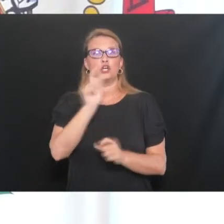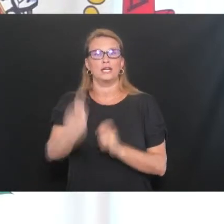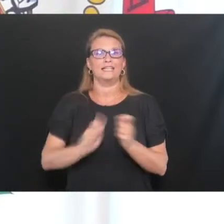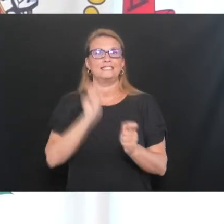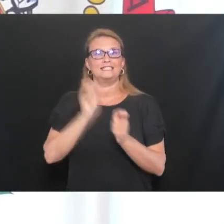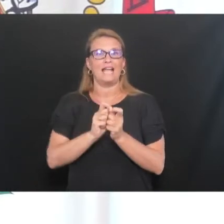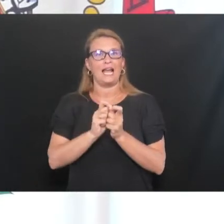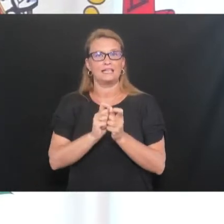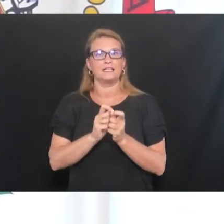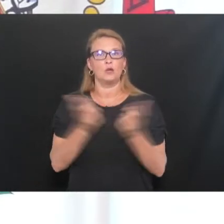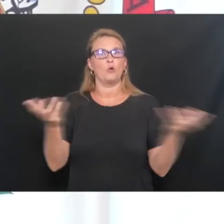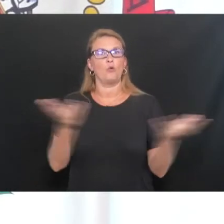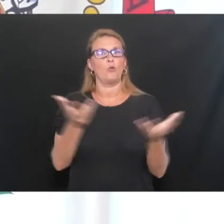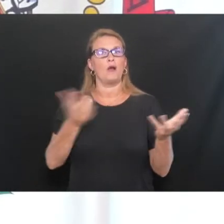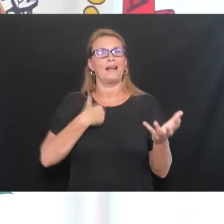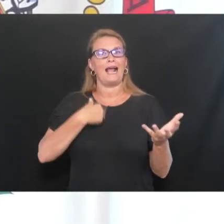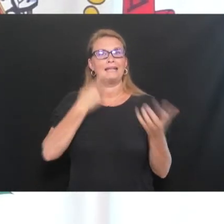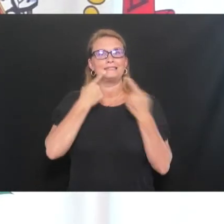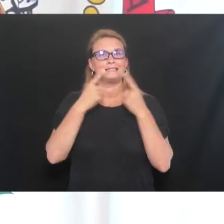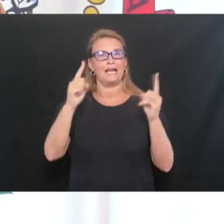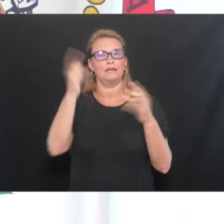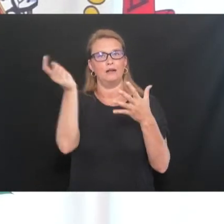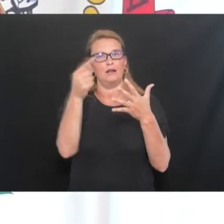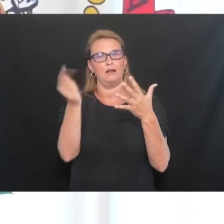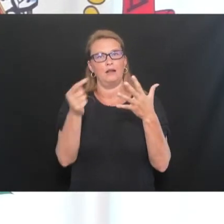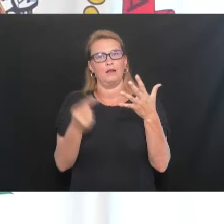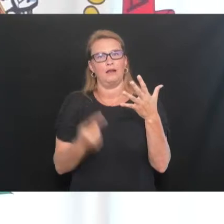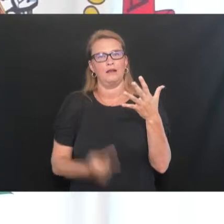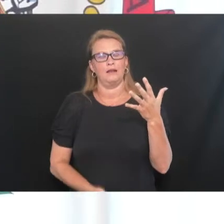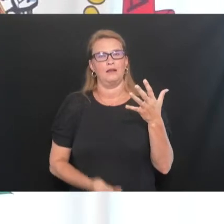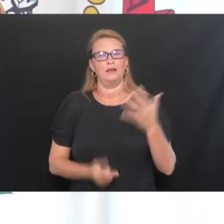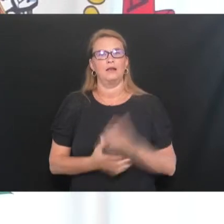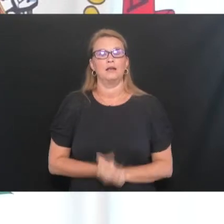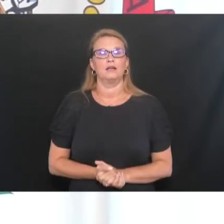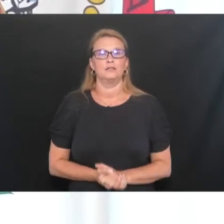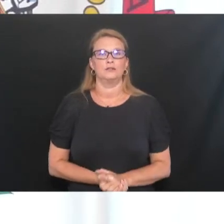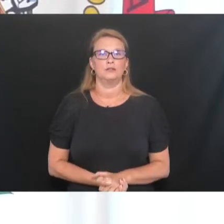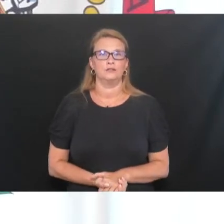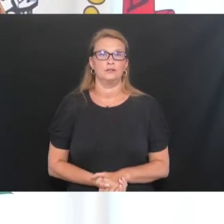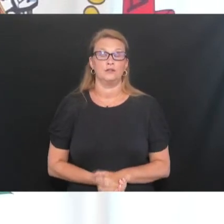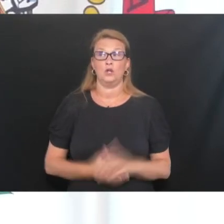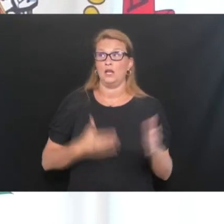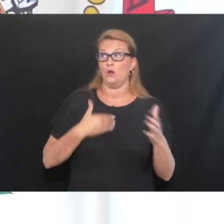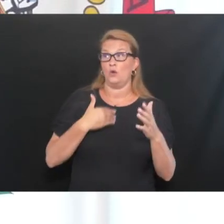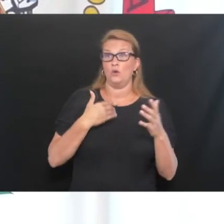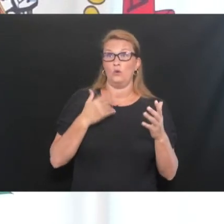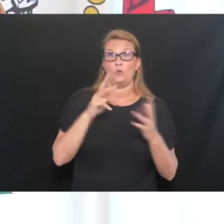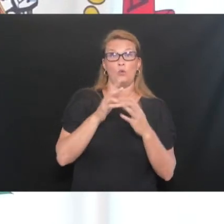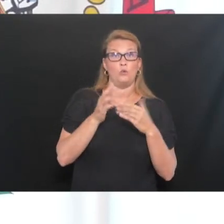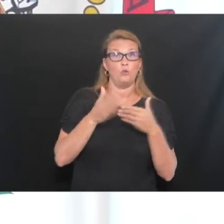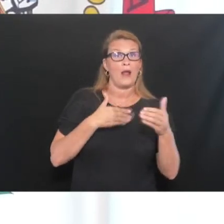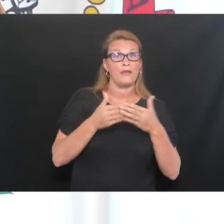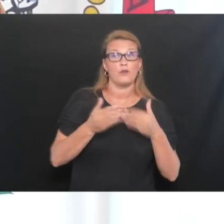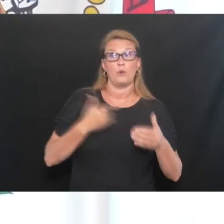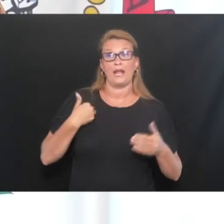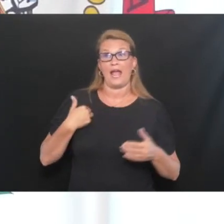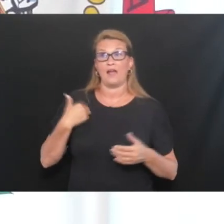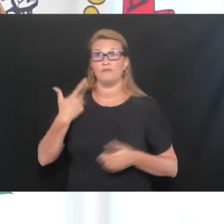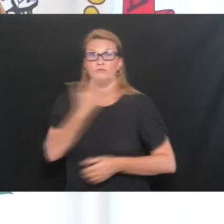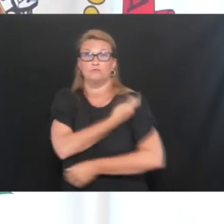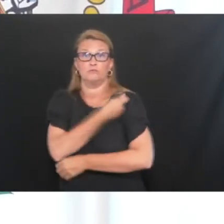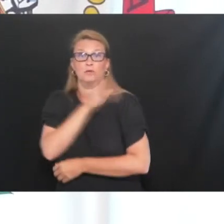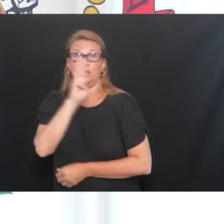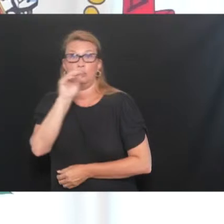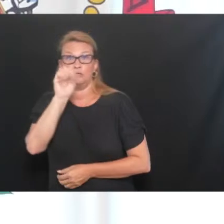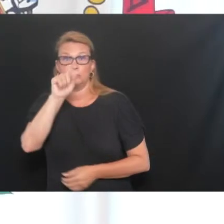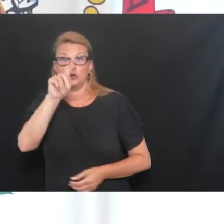I just went through just a second ago. So, you know, from the standpoint of whether or not we should have a booster shot for those folks that